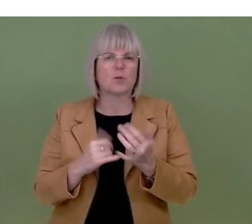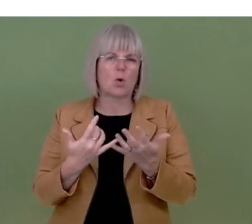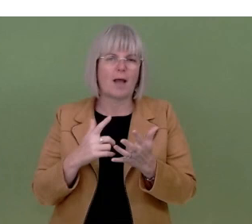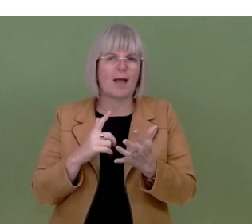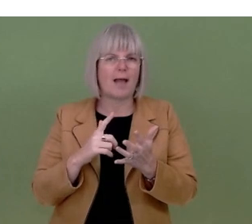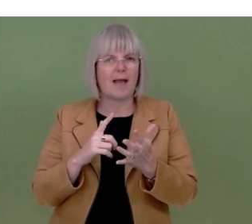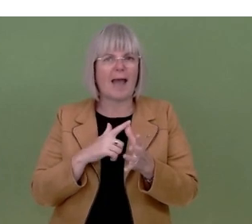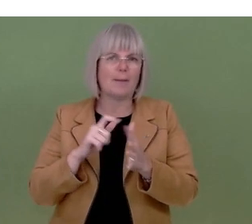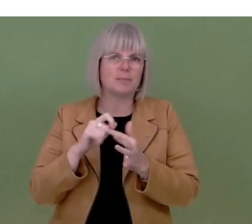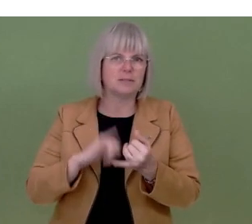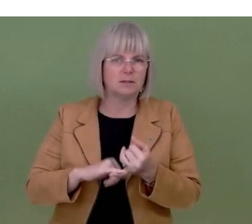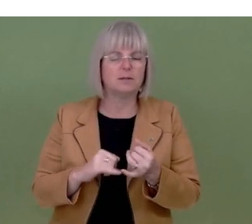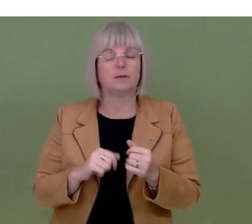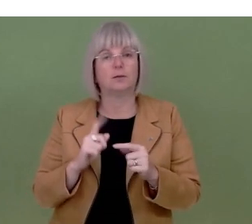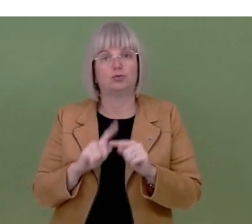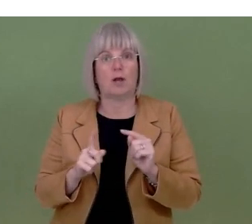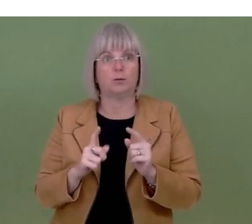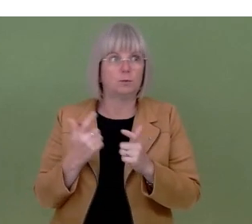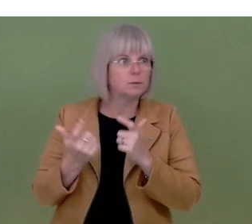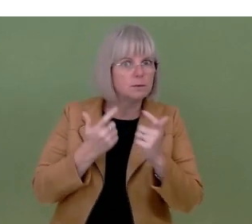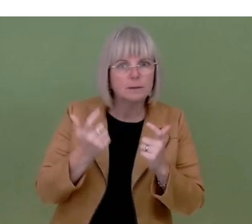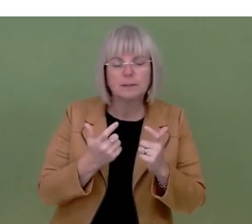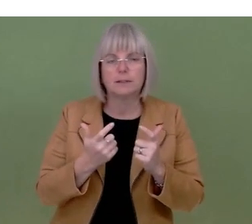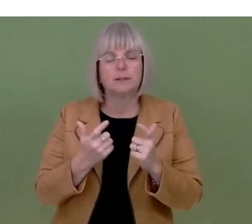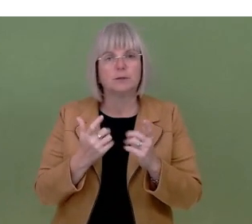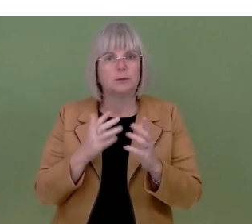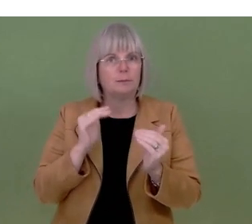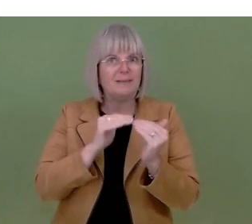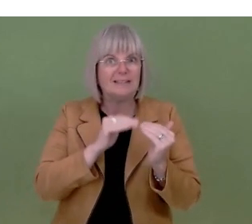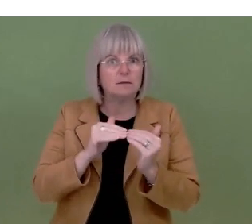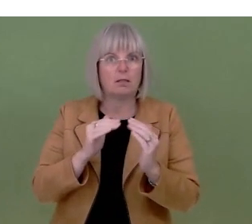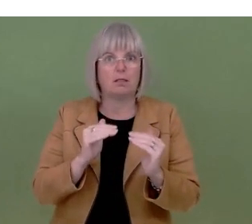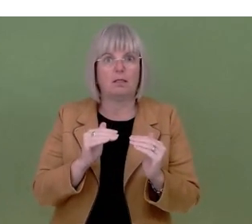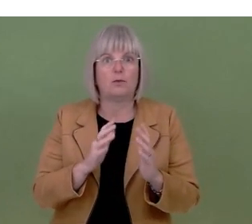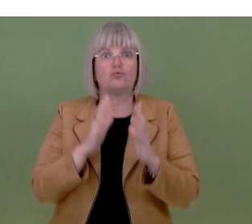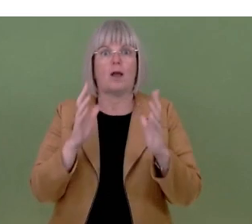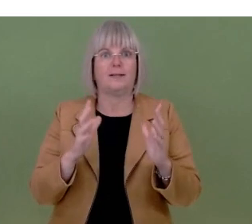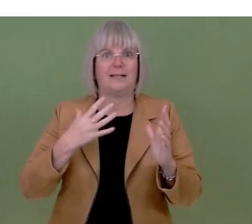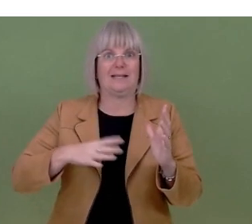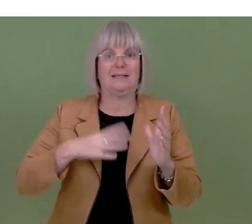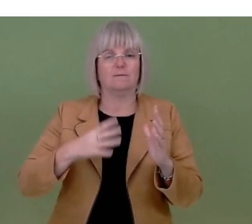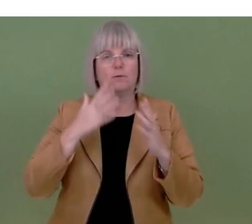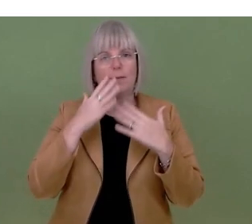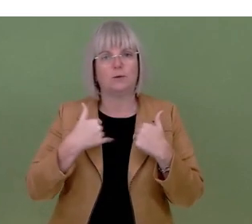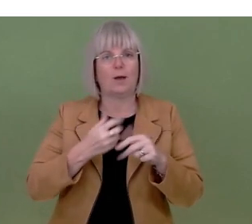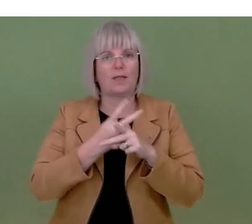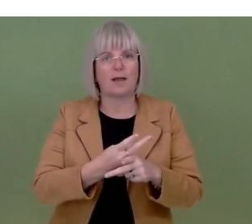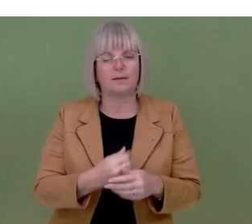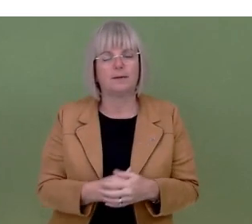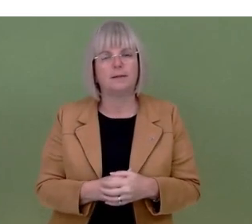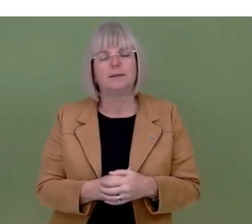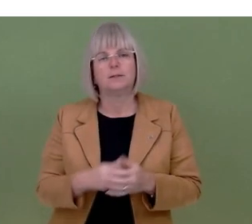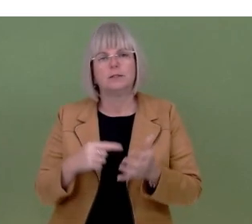rising demand from services and rising need for mental health care. So TAPs or APs are